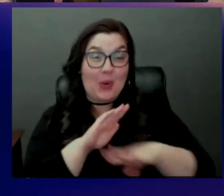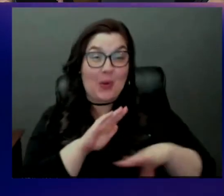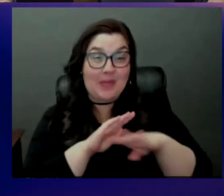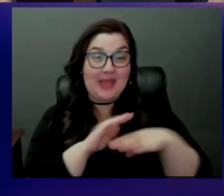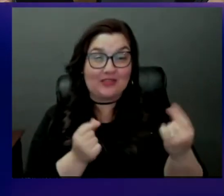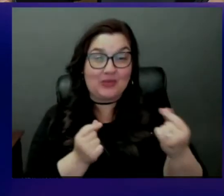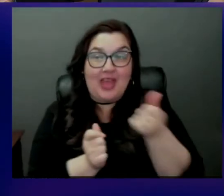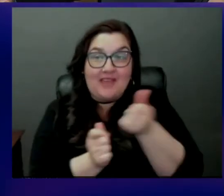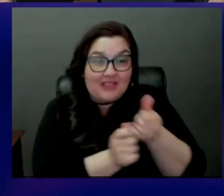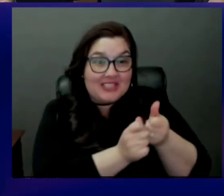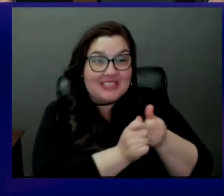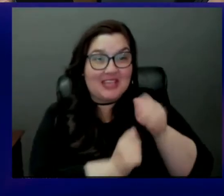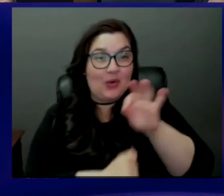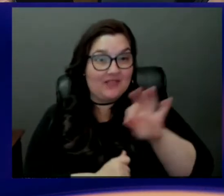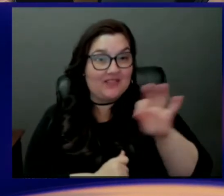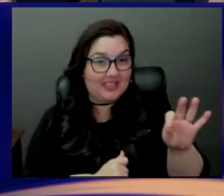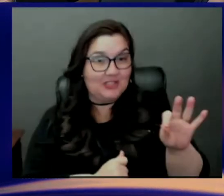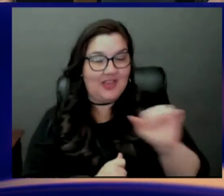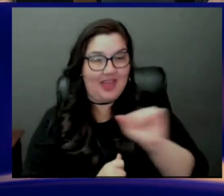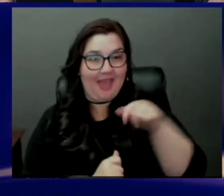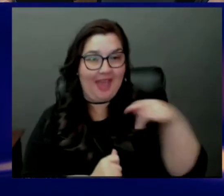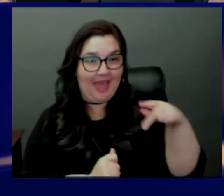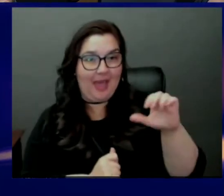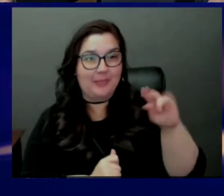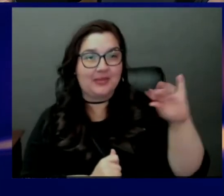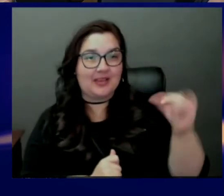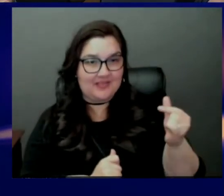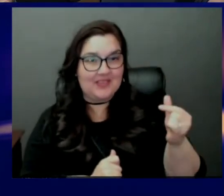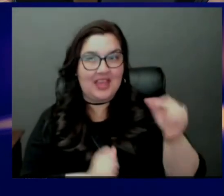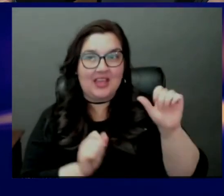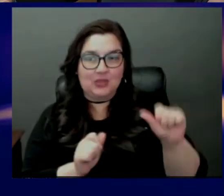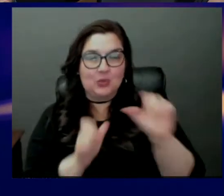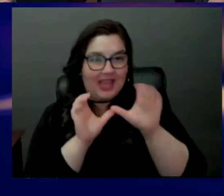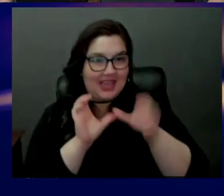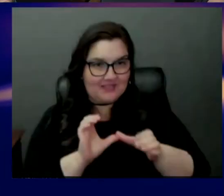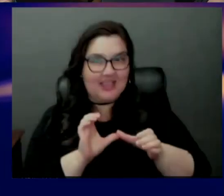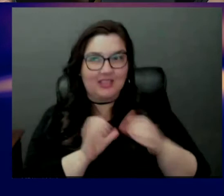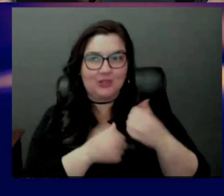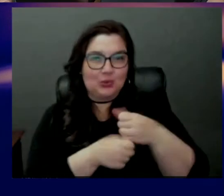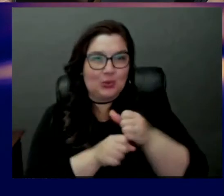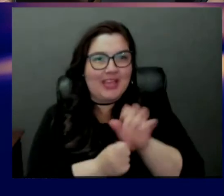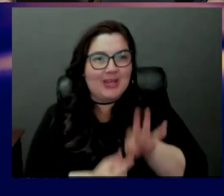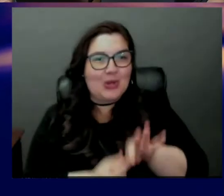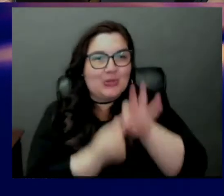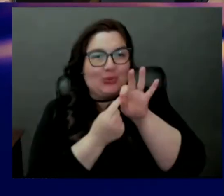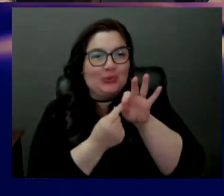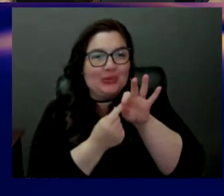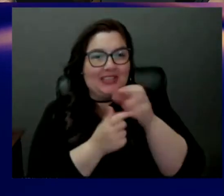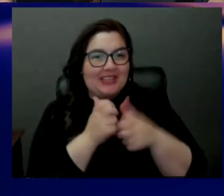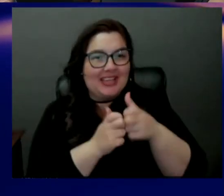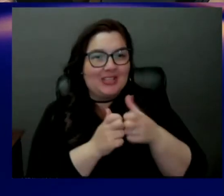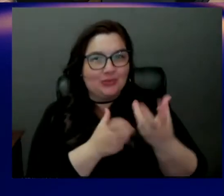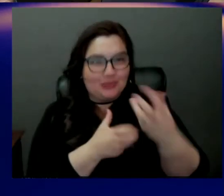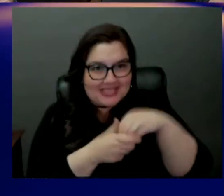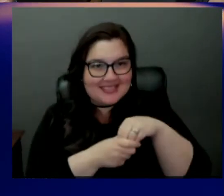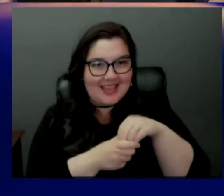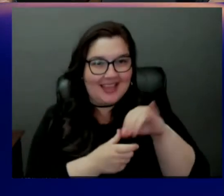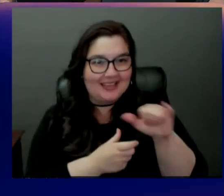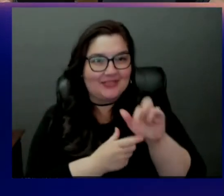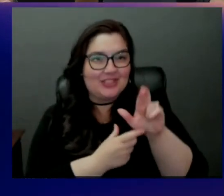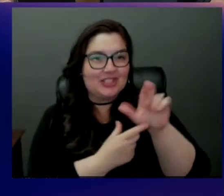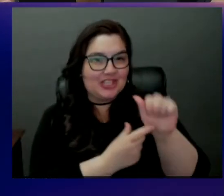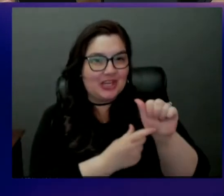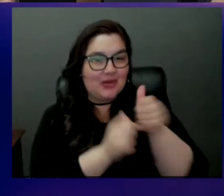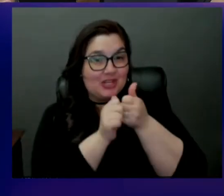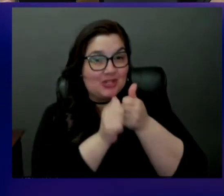feature flag that's in AppConfig, you can configure this to create a unique issue inside of Jira and track it that way.